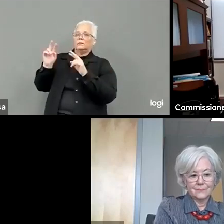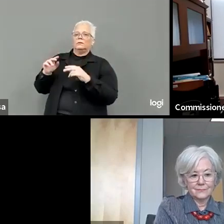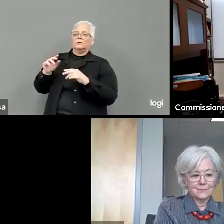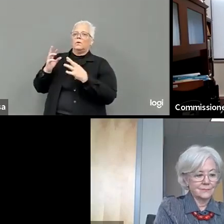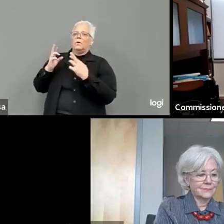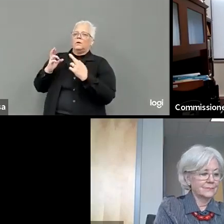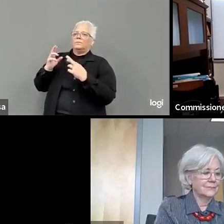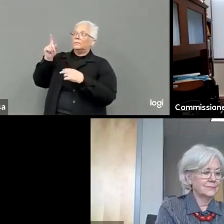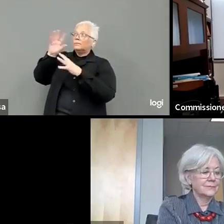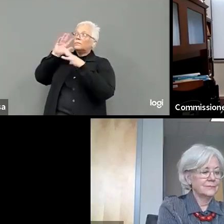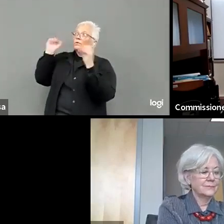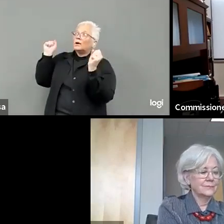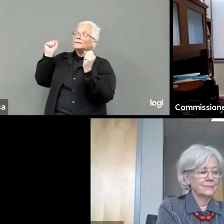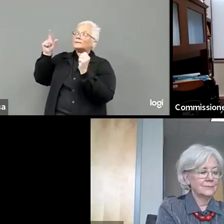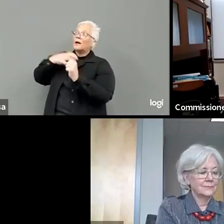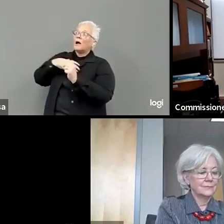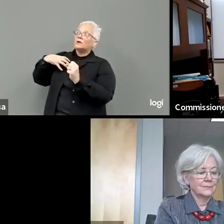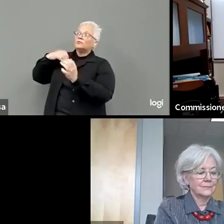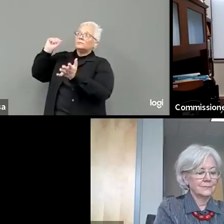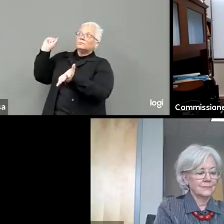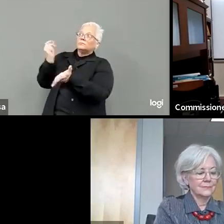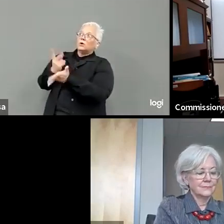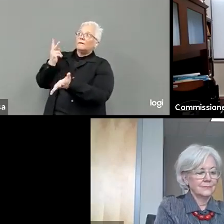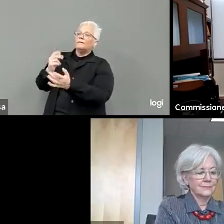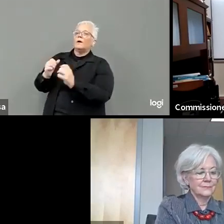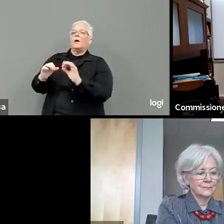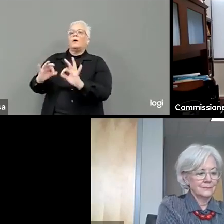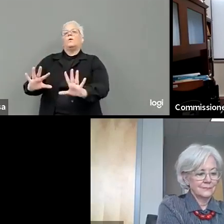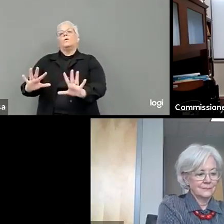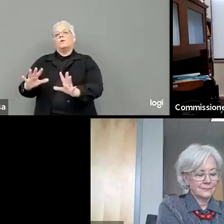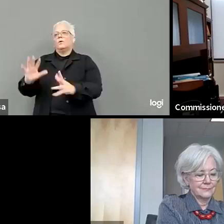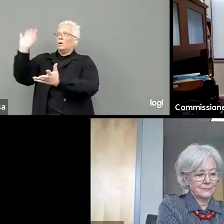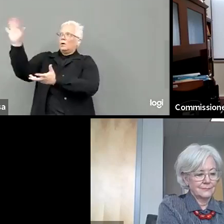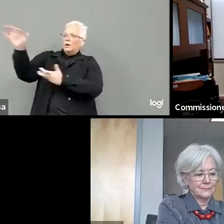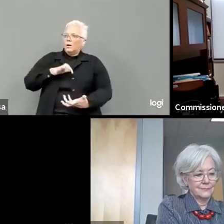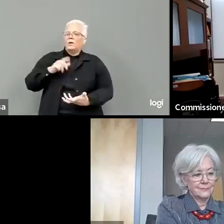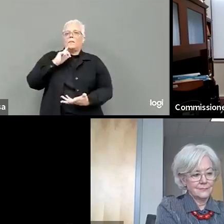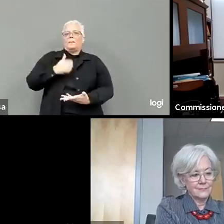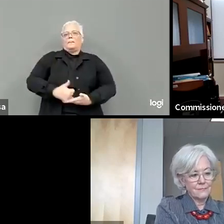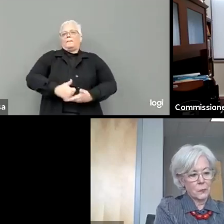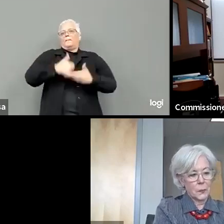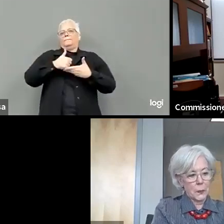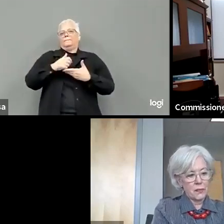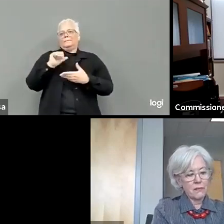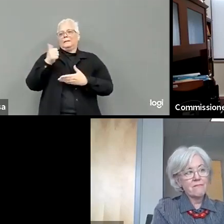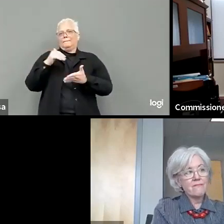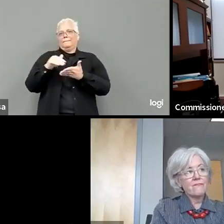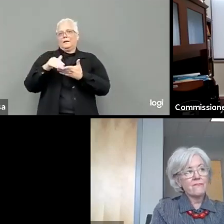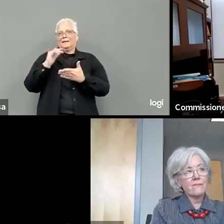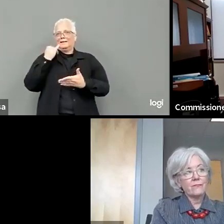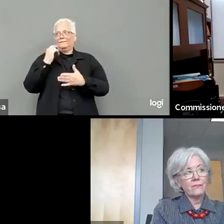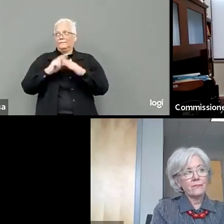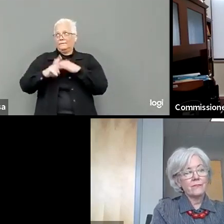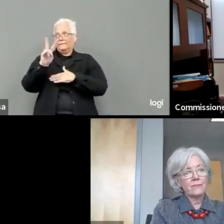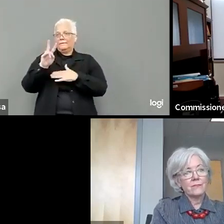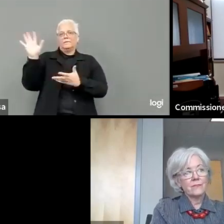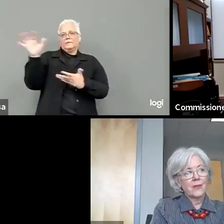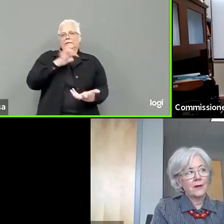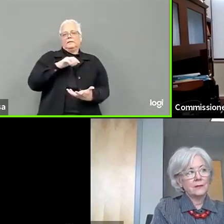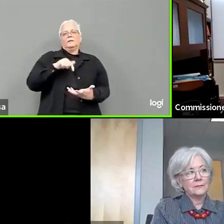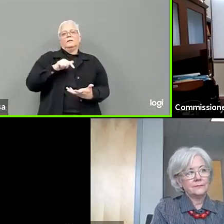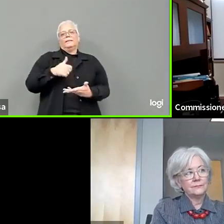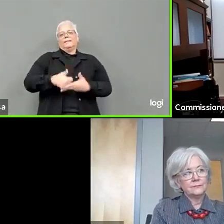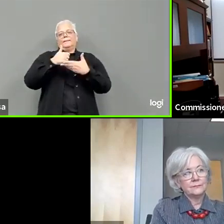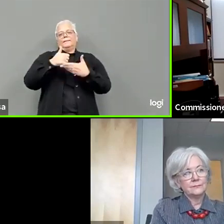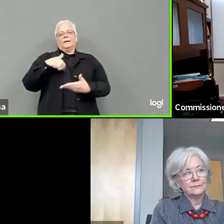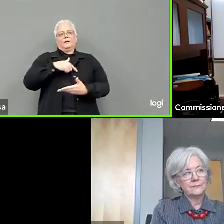and how we can best serve people in the midst of this really unprecedented time for our country. Thank